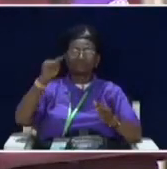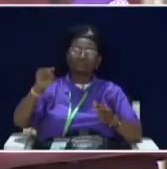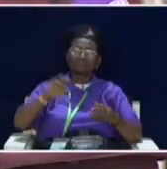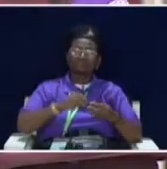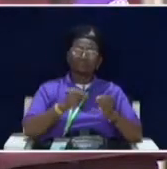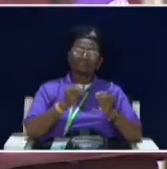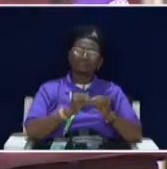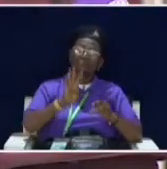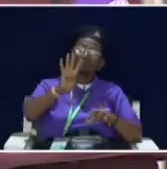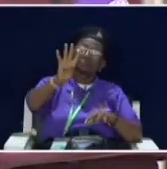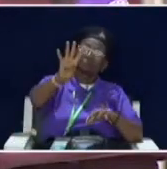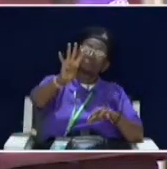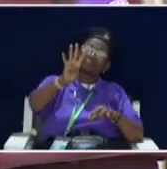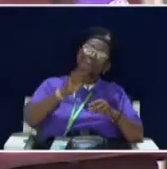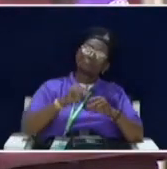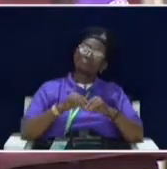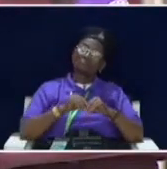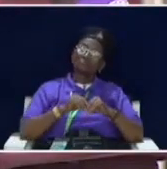four.